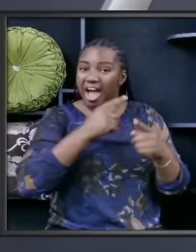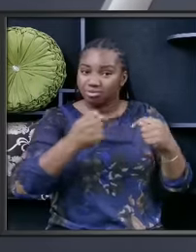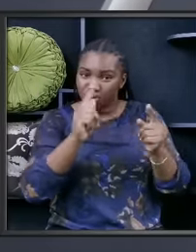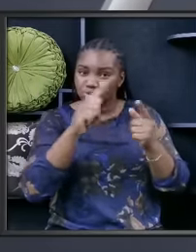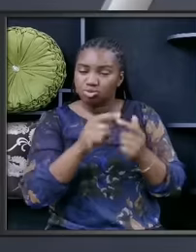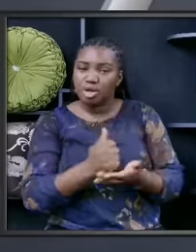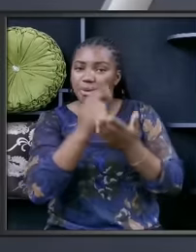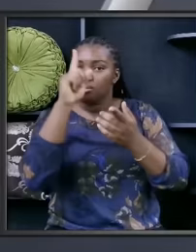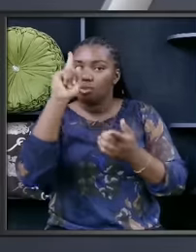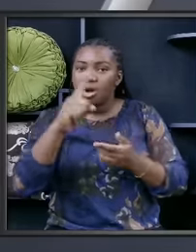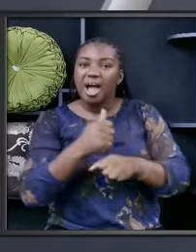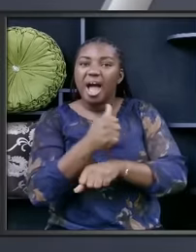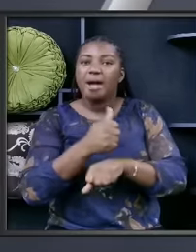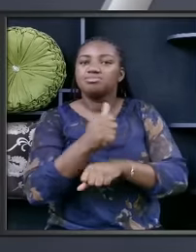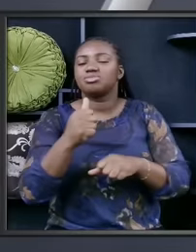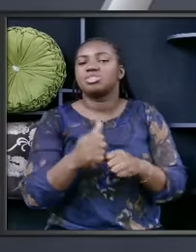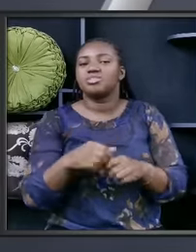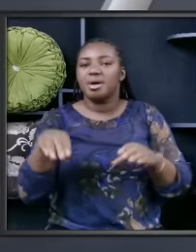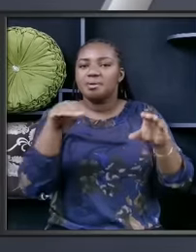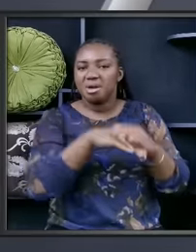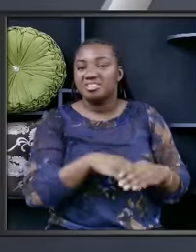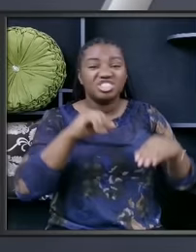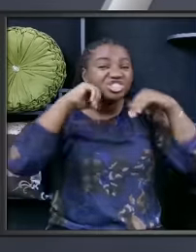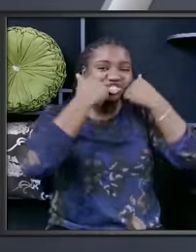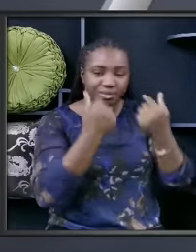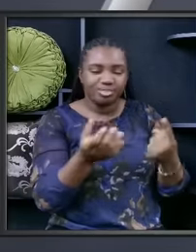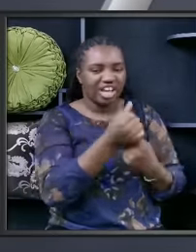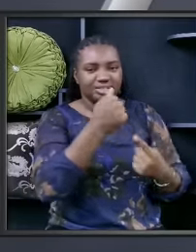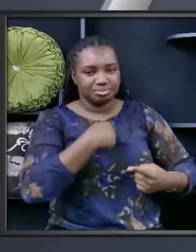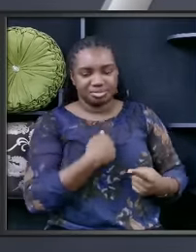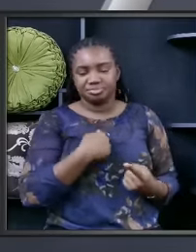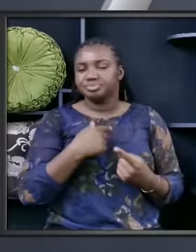abusive marriage. Na shame catch me. Continue. So